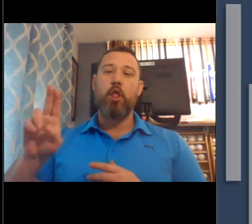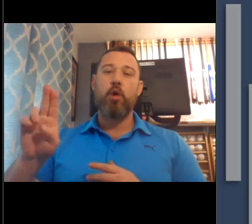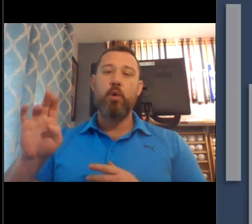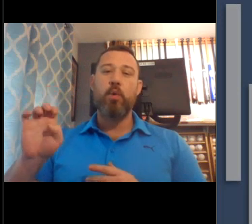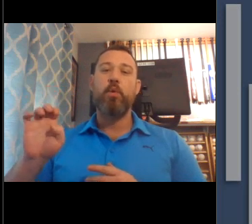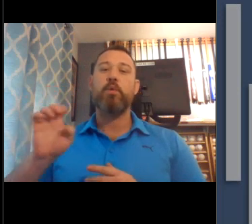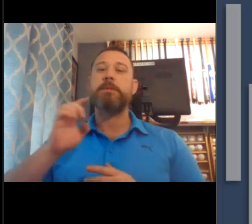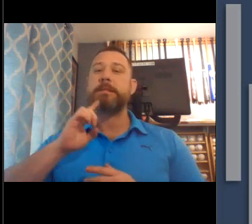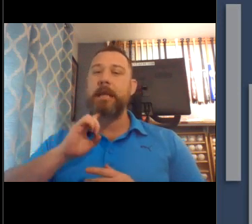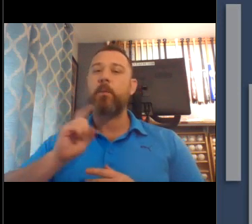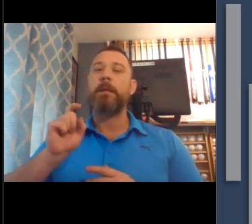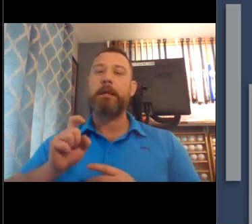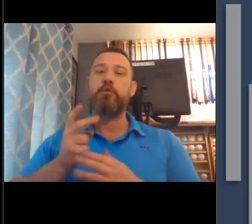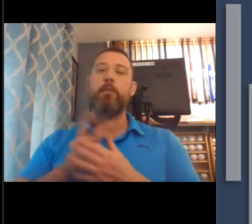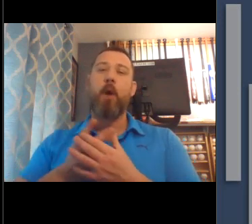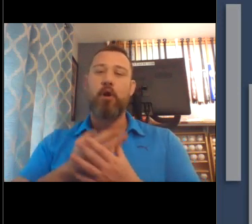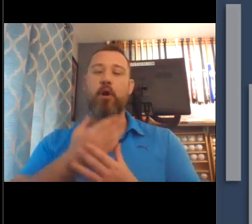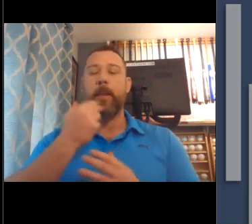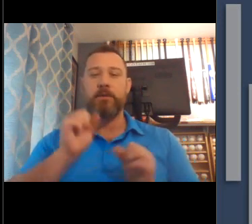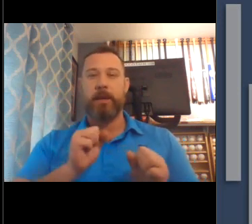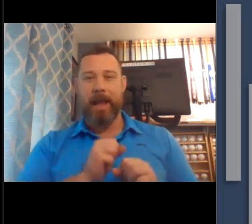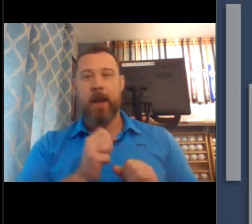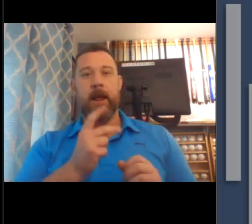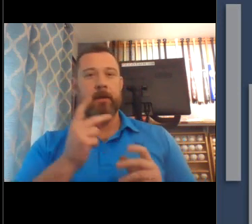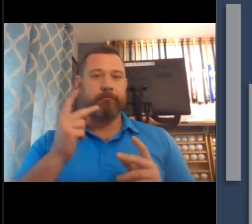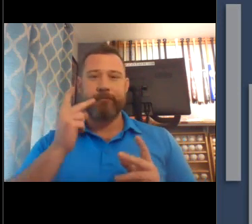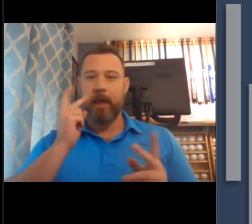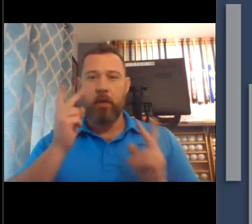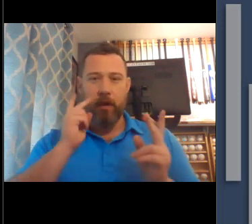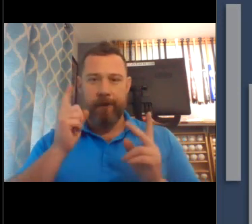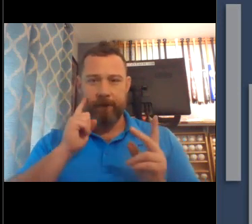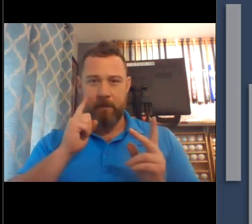as best we can and look out for each other's efforts